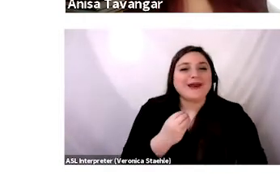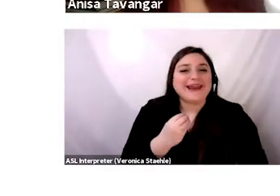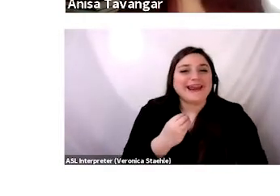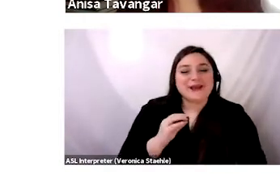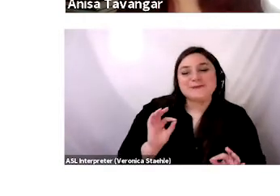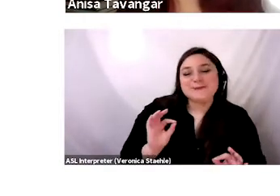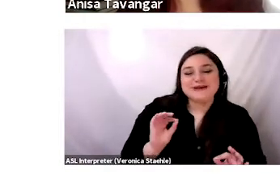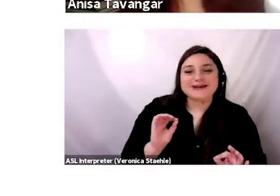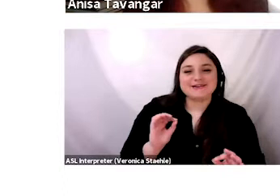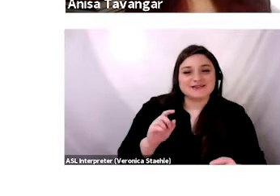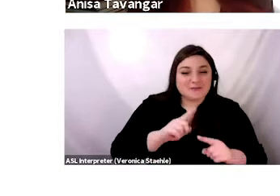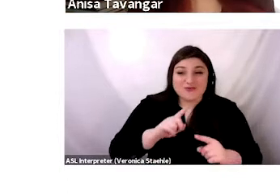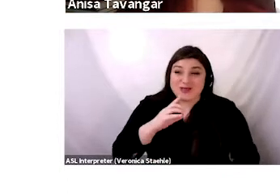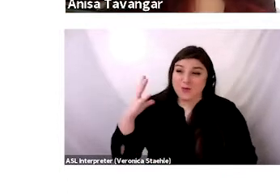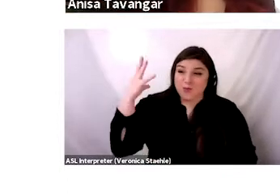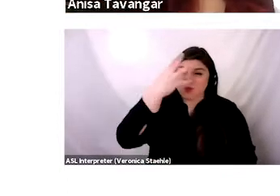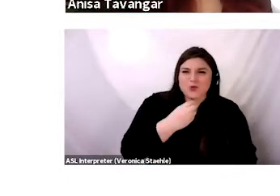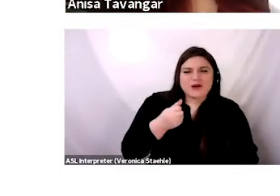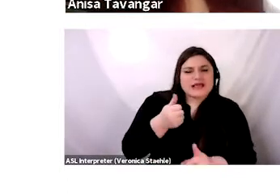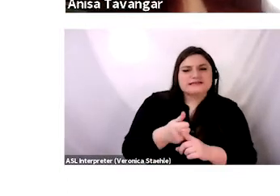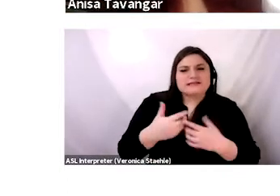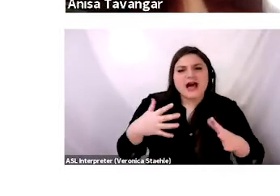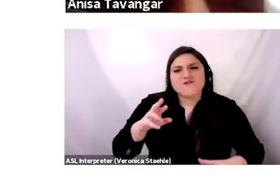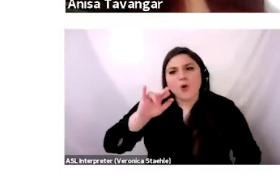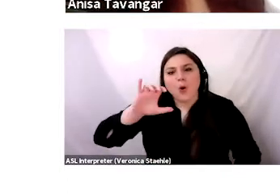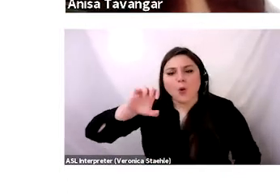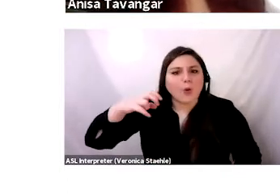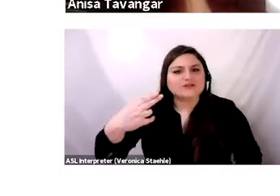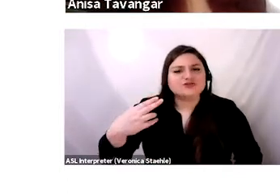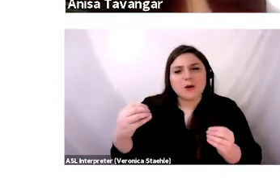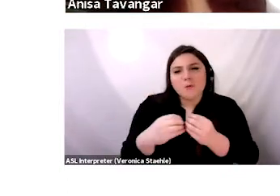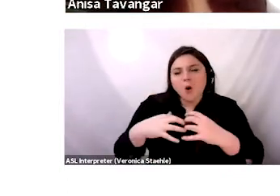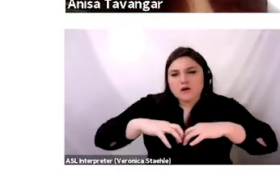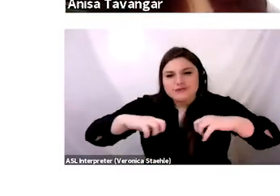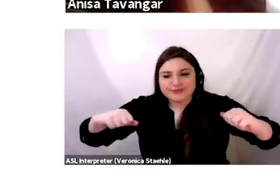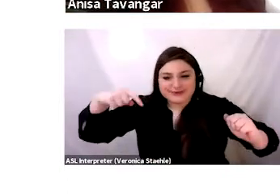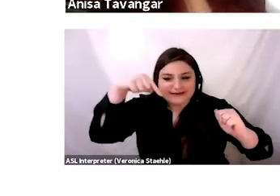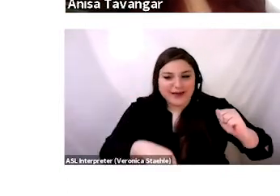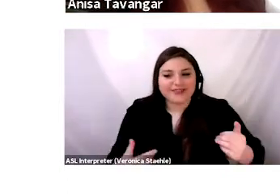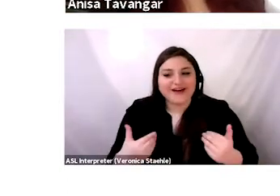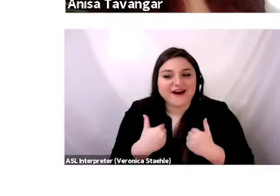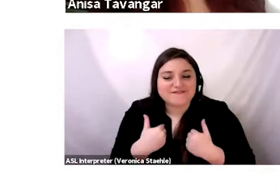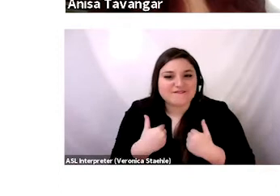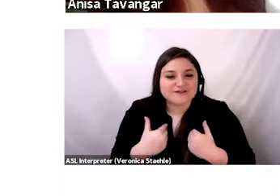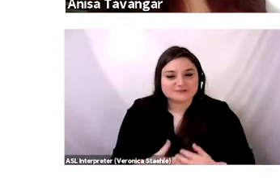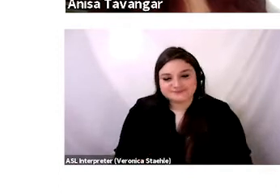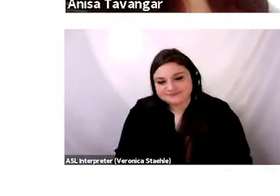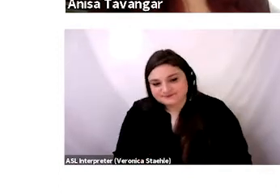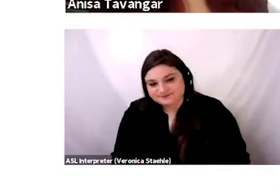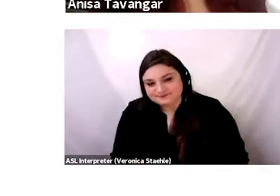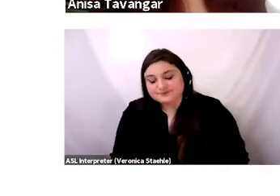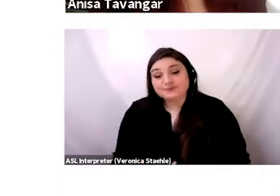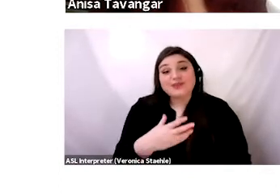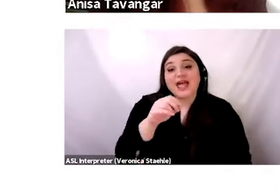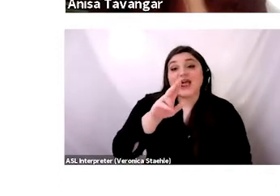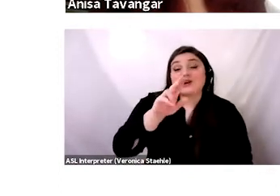just something being pretty, but it really is so much deeper than that. And then usefulness, because I think that's something